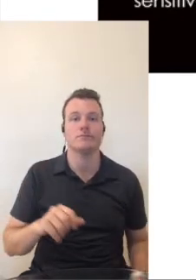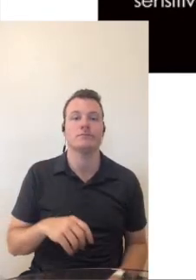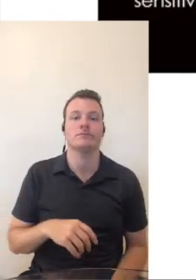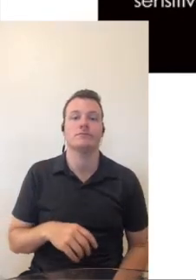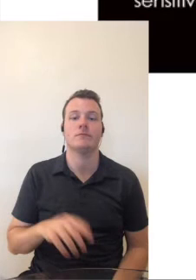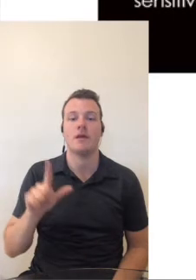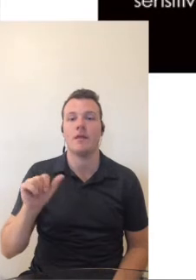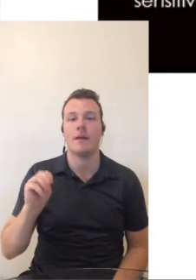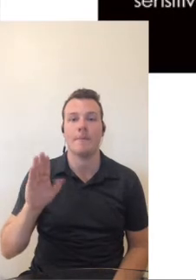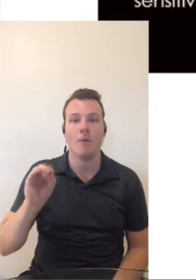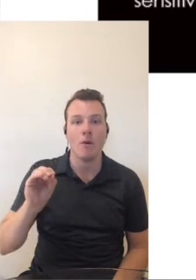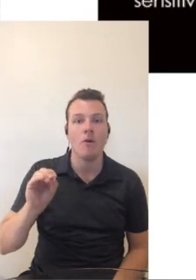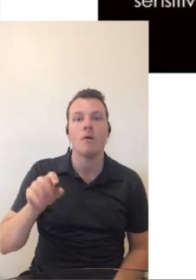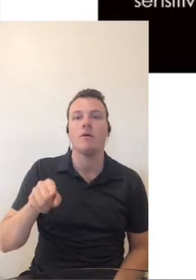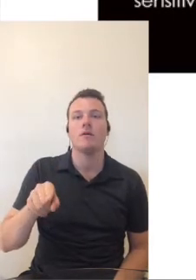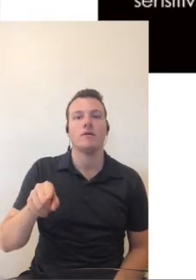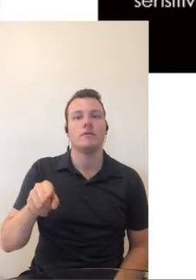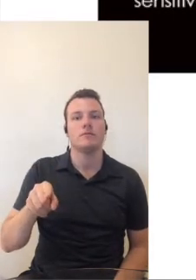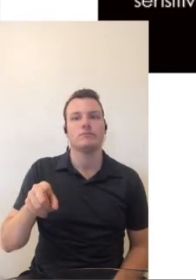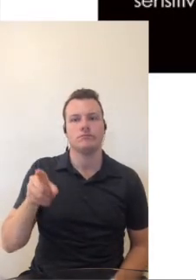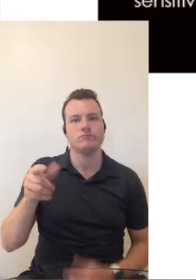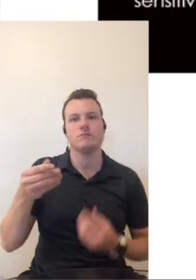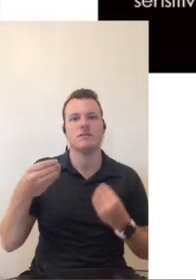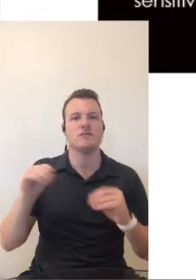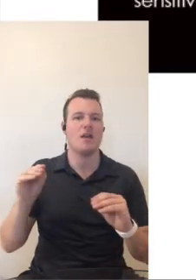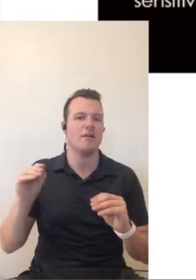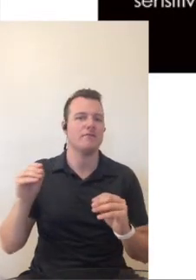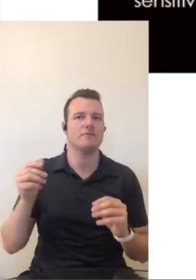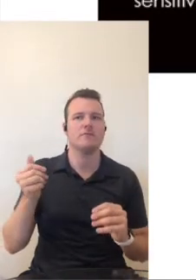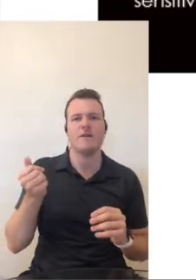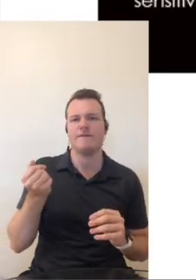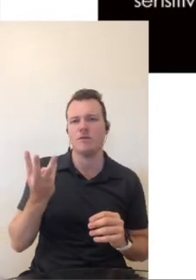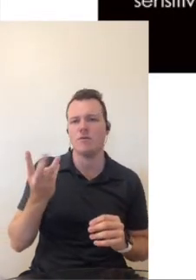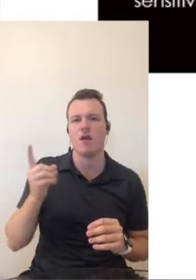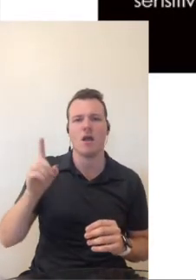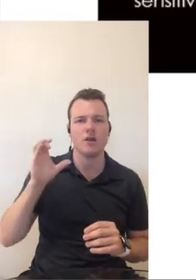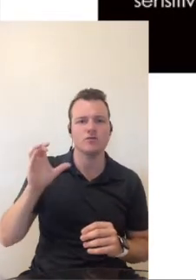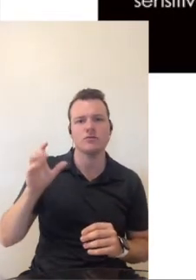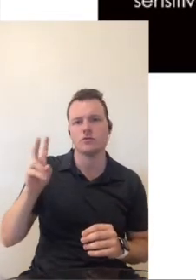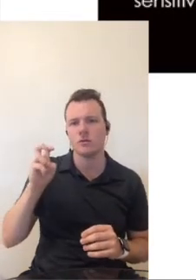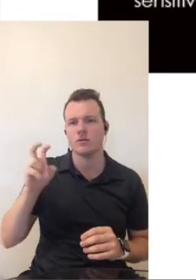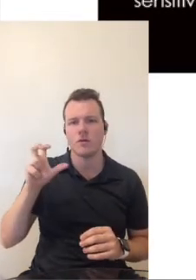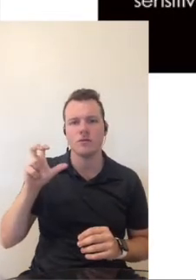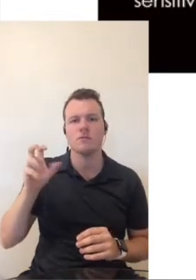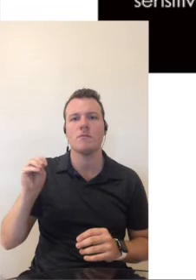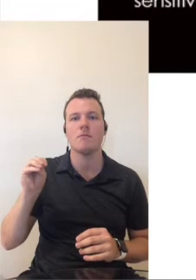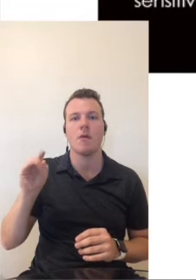Lamborghini. Lamborghini only sold several hundred models last year, because